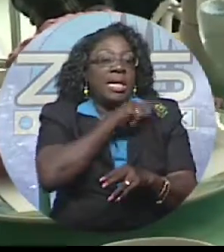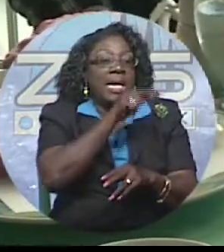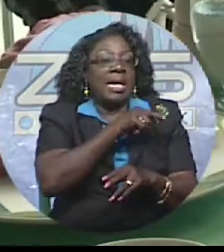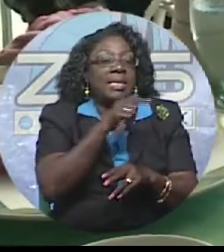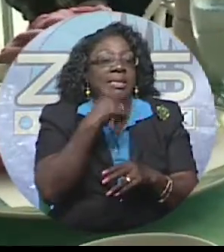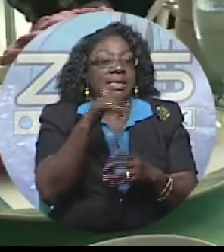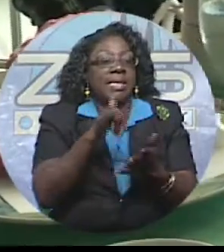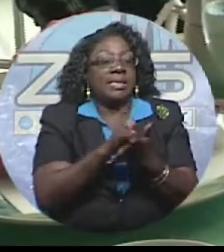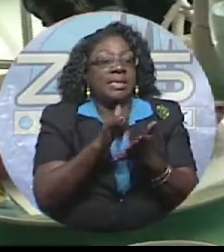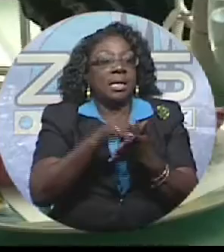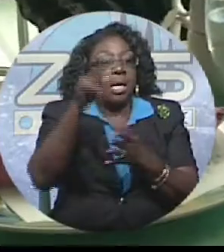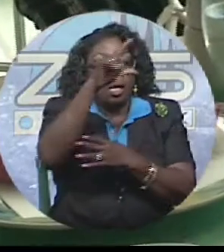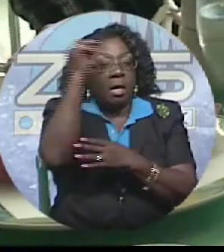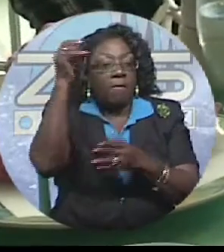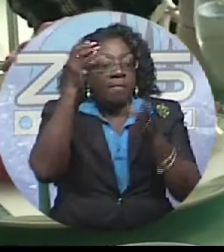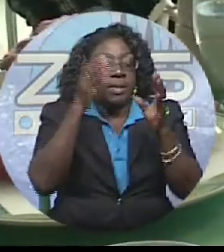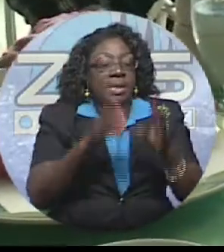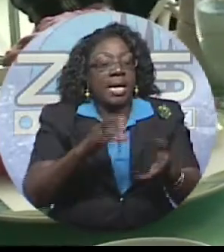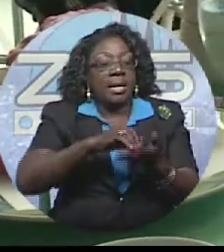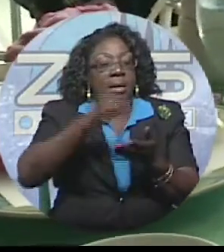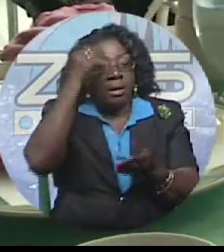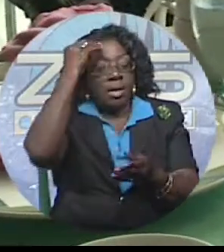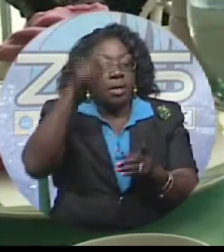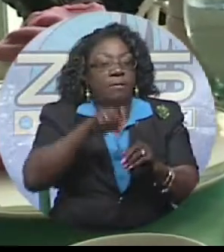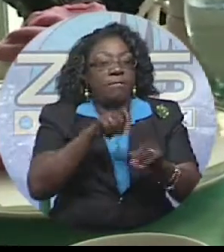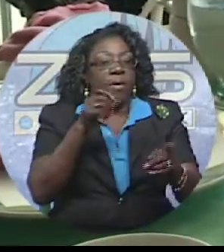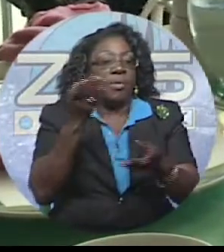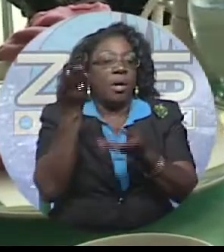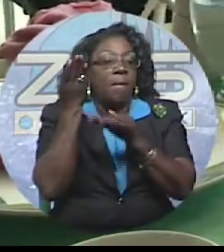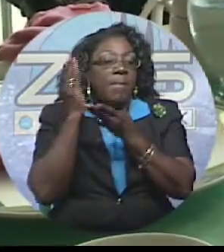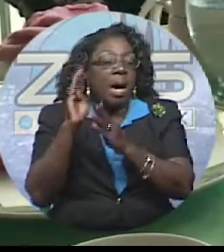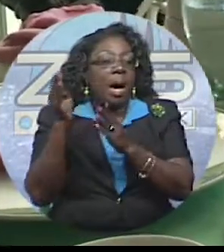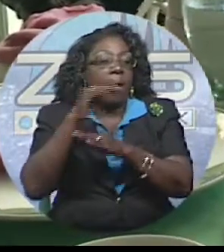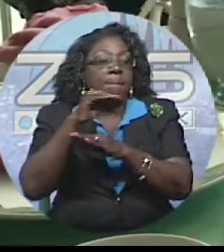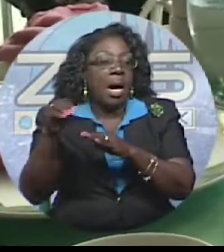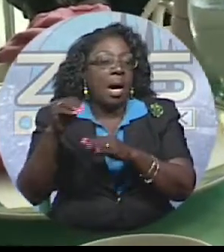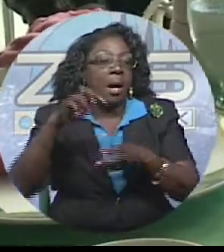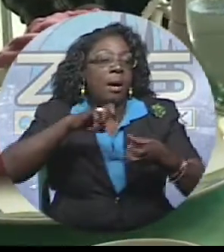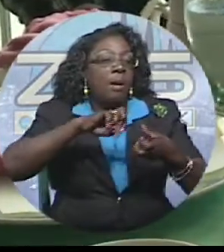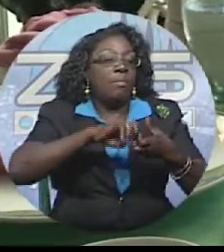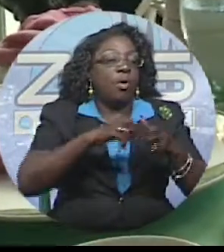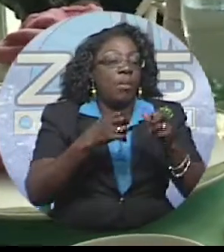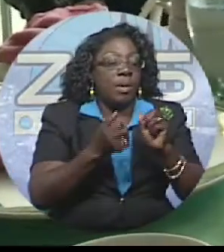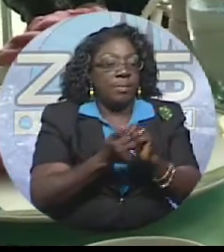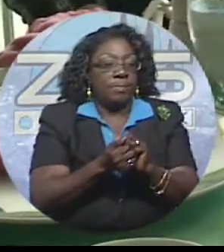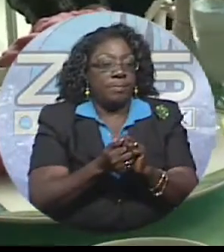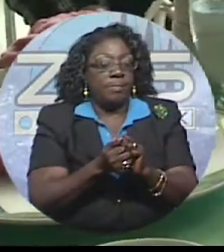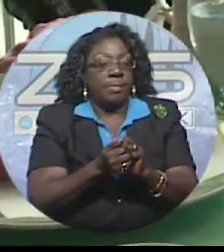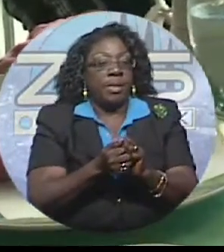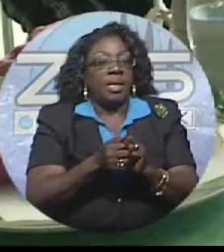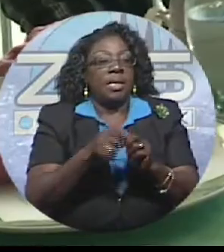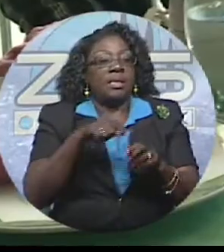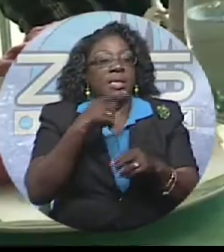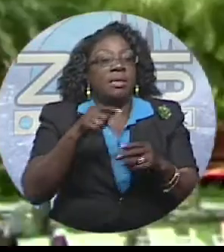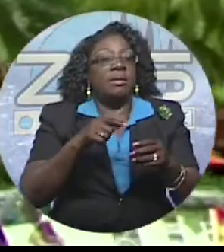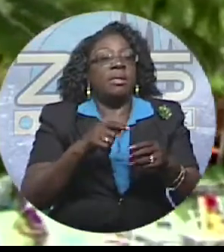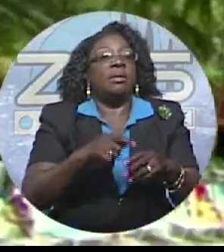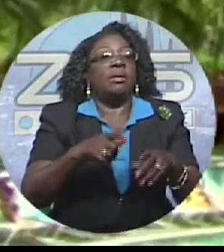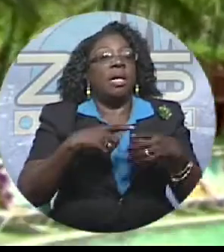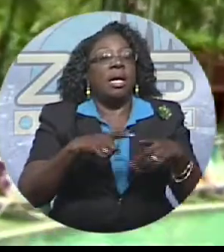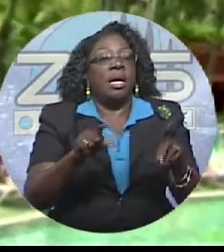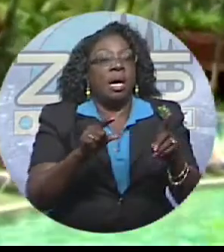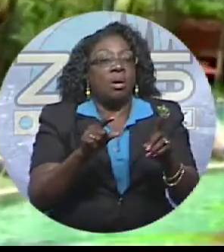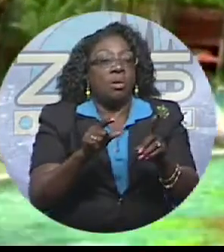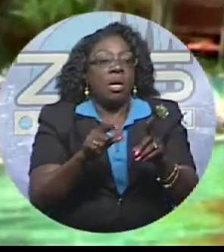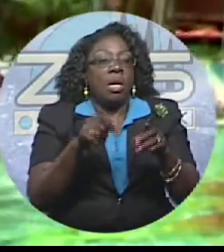says government can learn several lessons. Key among them is being cautious with the size of investments that are allowed in the country,